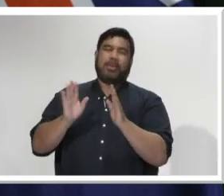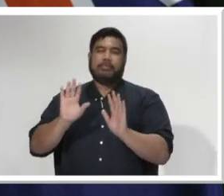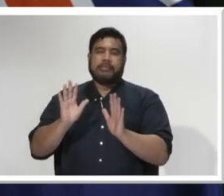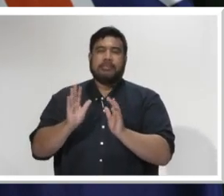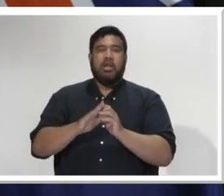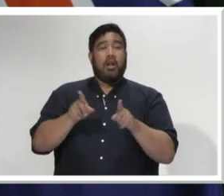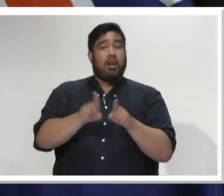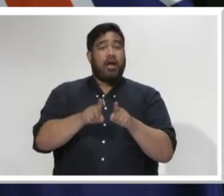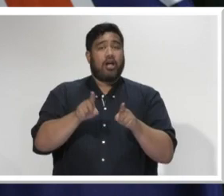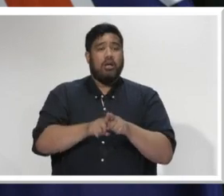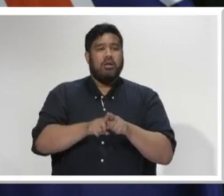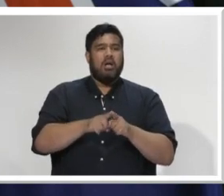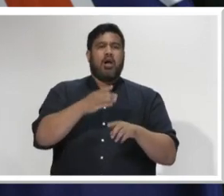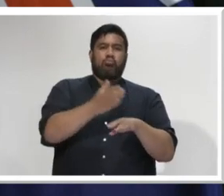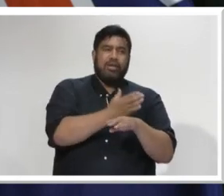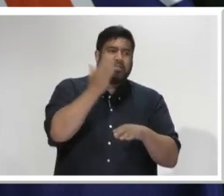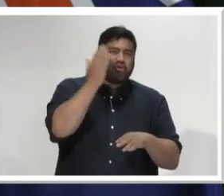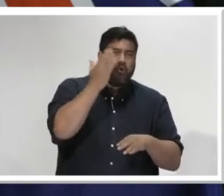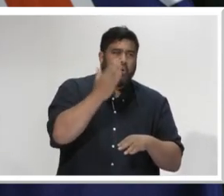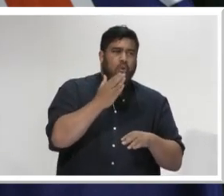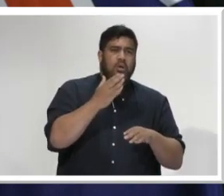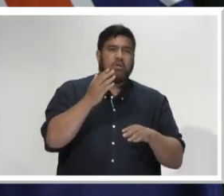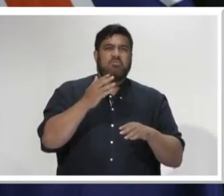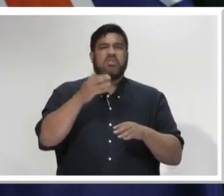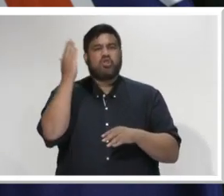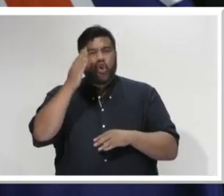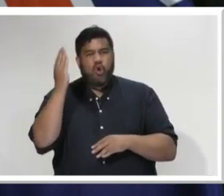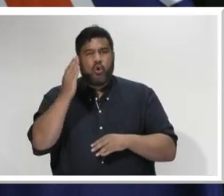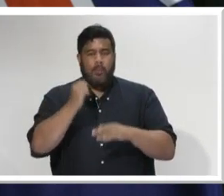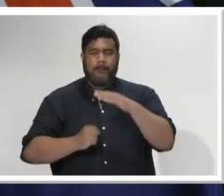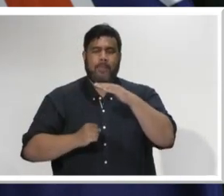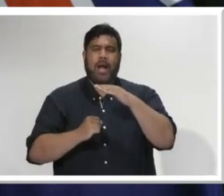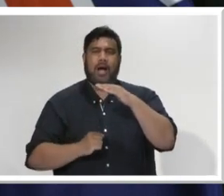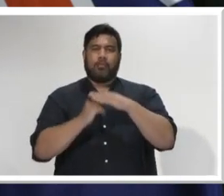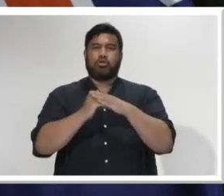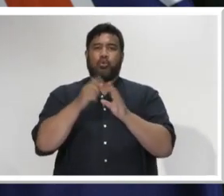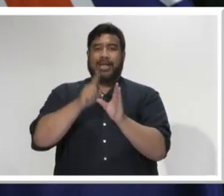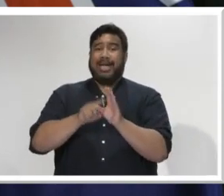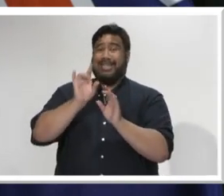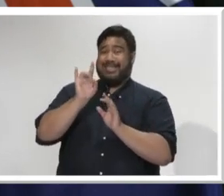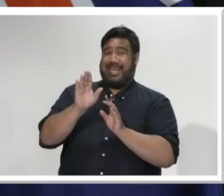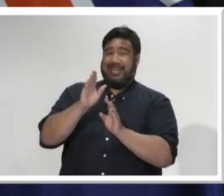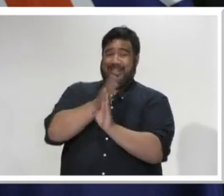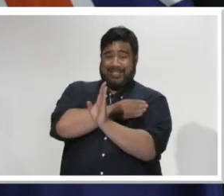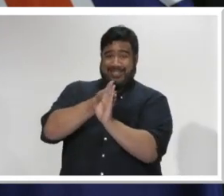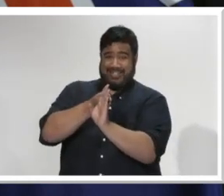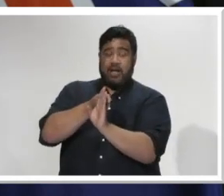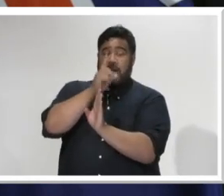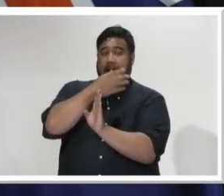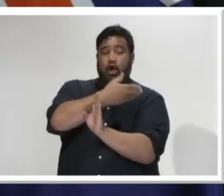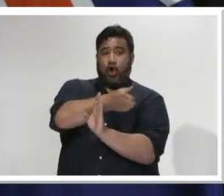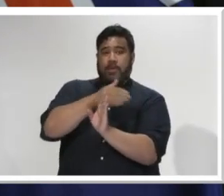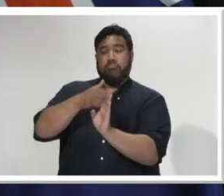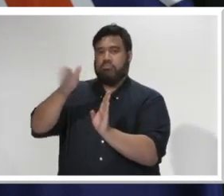will be available up to and including year 10 only, but attendance is purely voluntary. Our